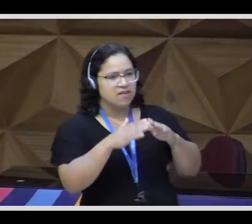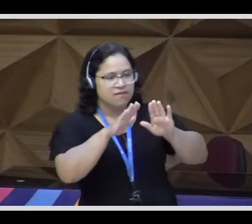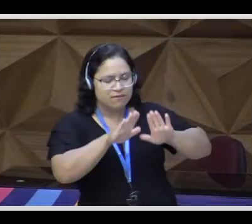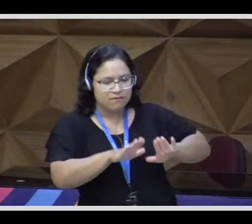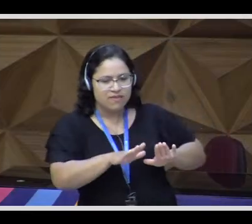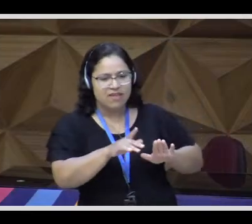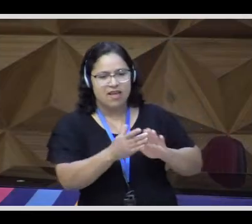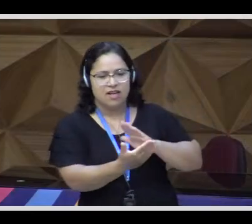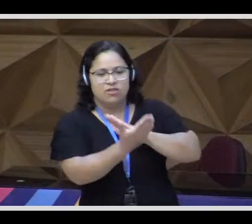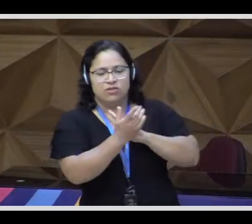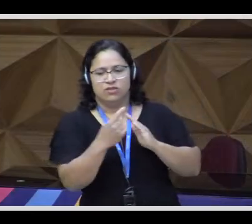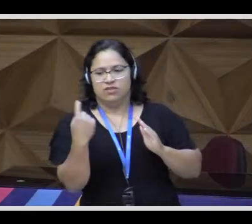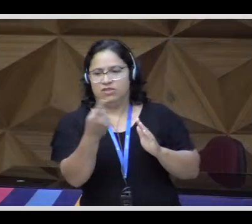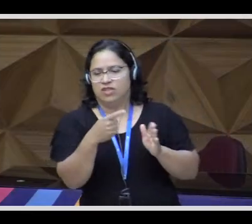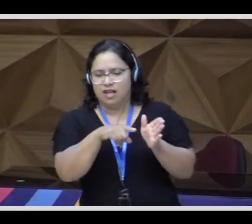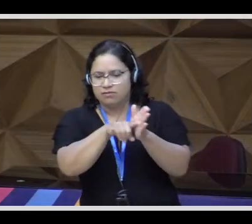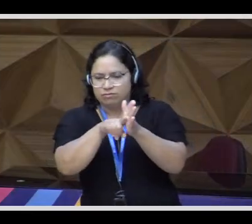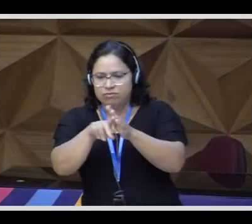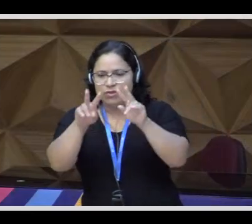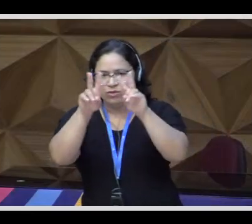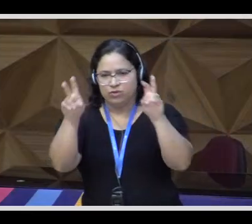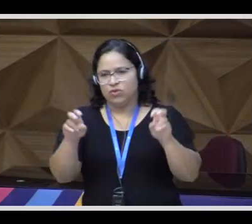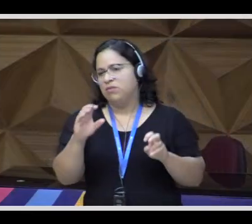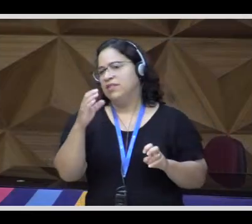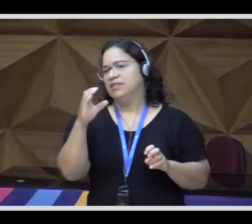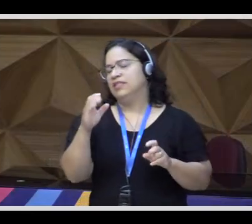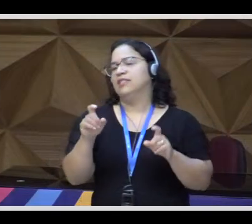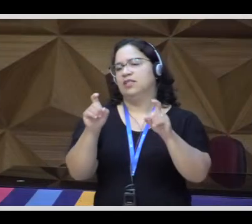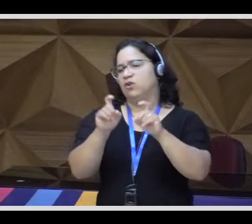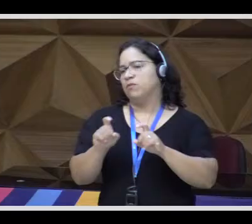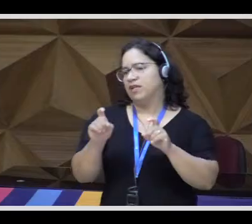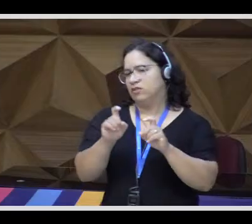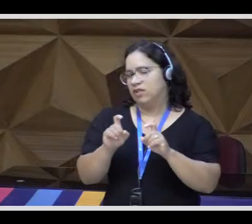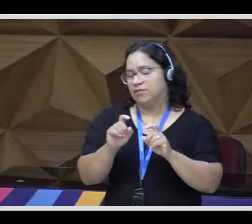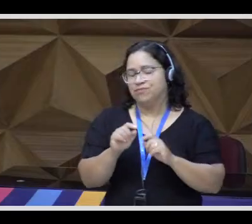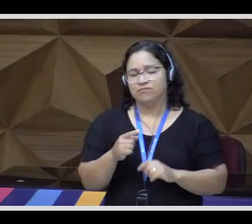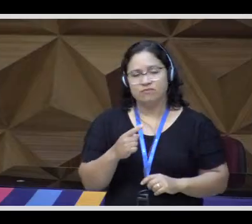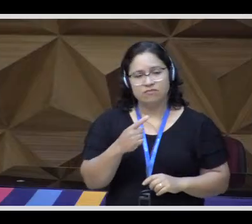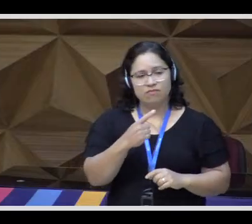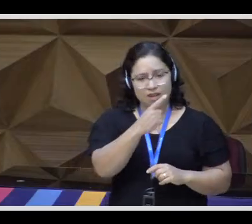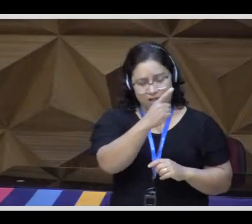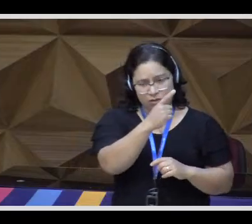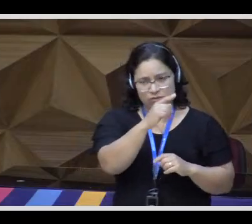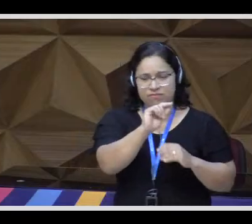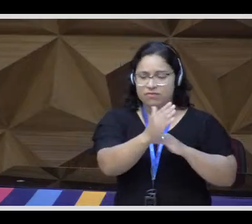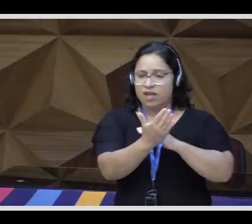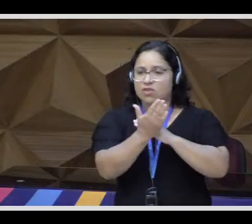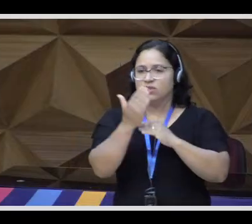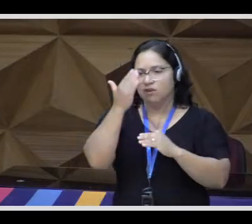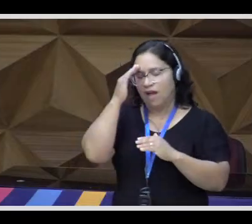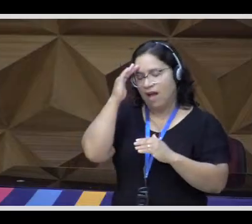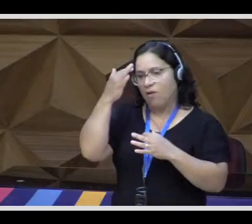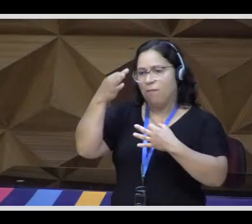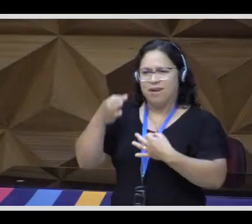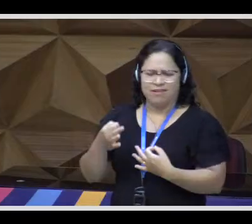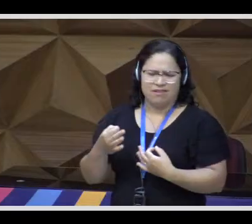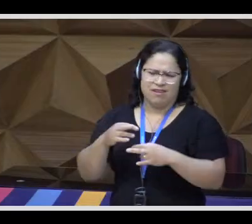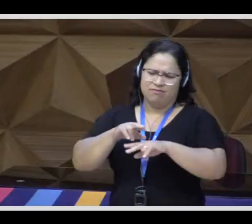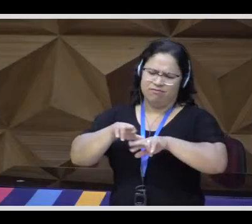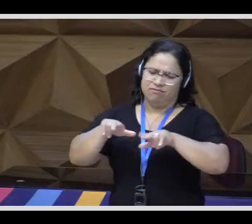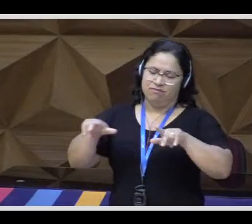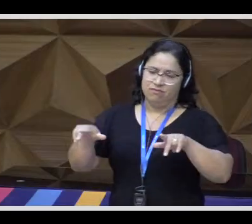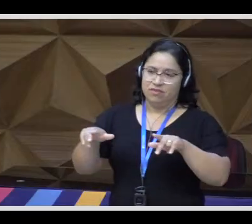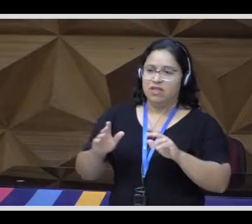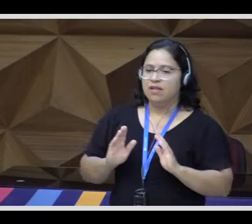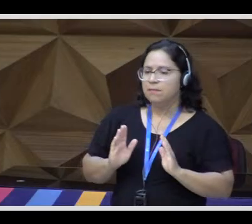learn methods and statistics, right? So what I demonstrated to them in 2014, and then I